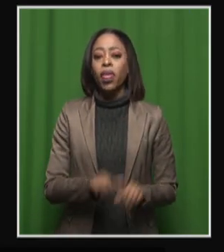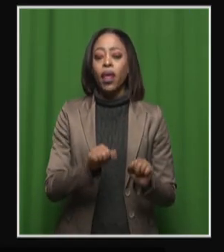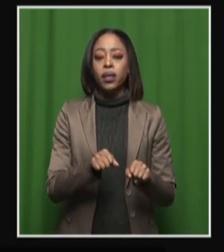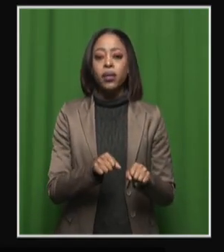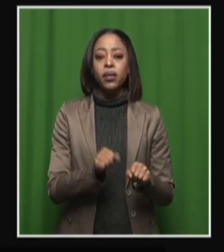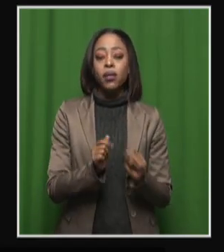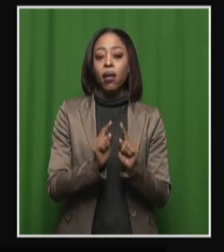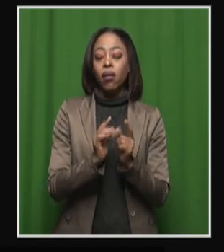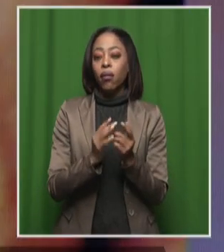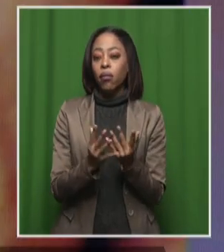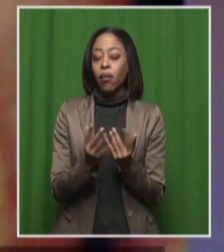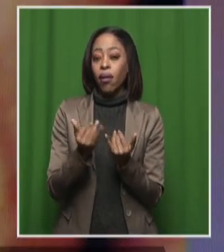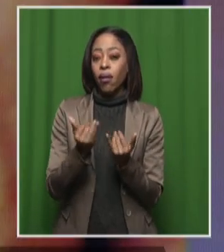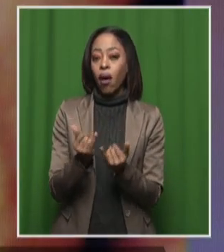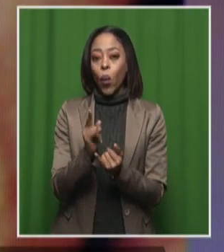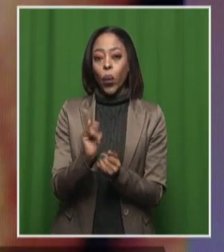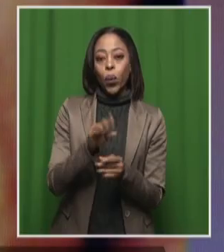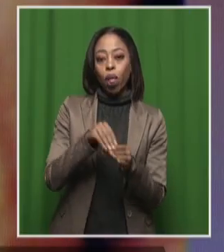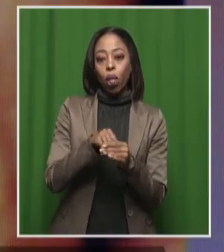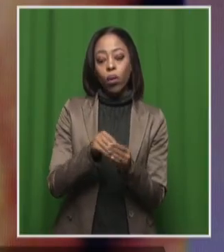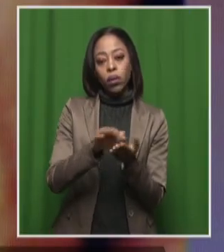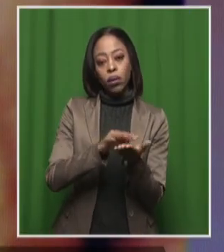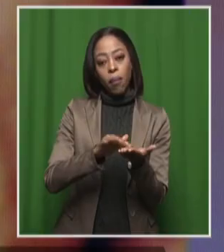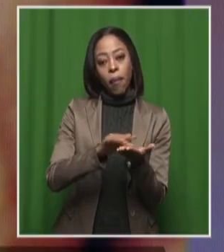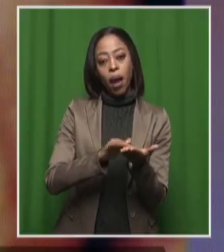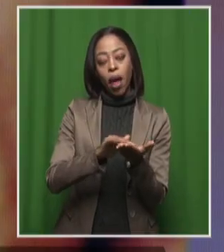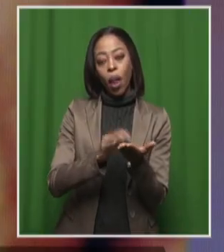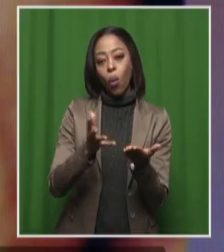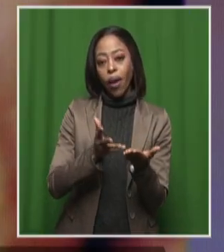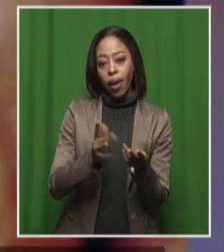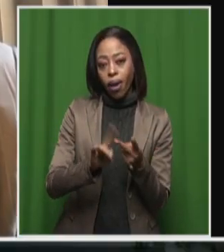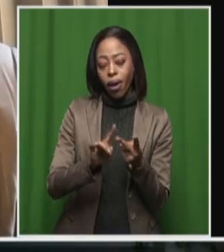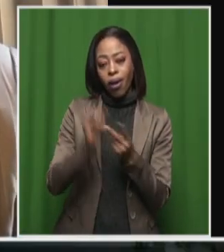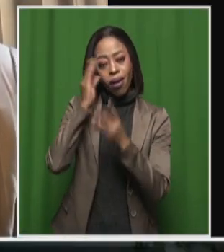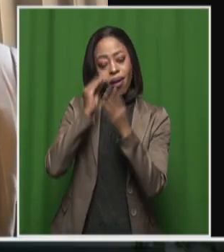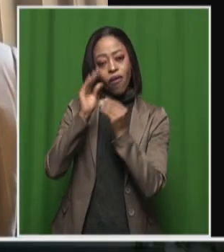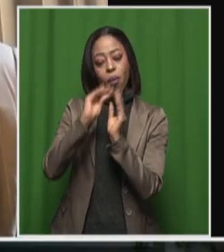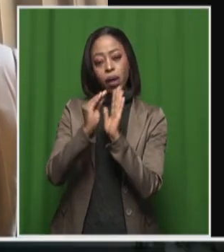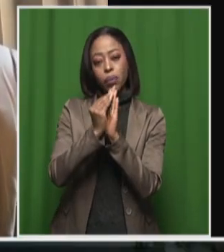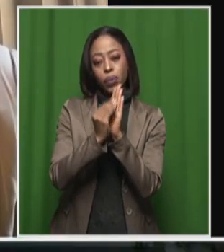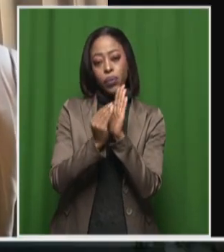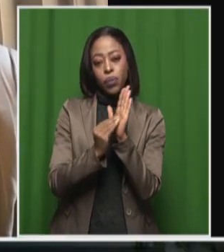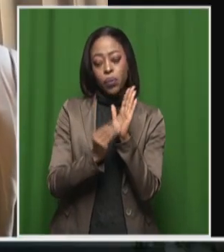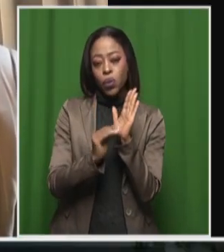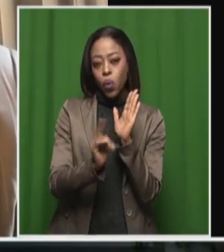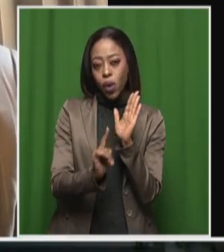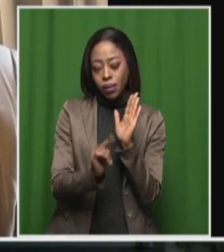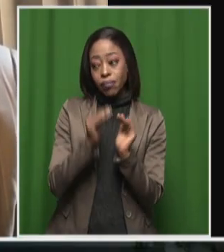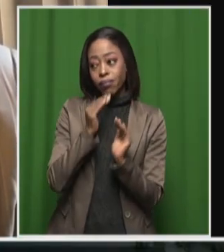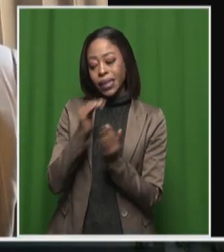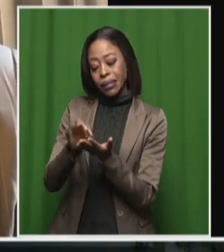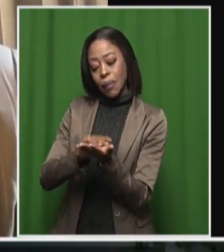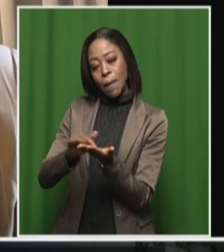talk about where you include the braille in the clothing and what kind of information do you generally include. Does the